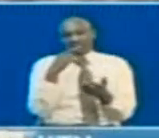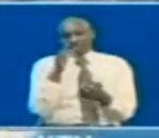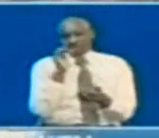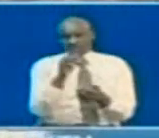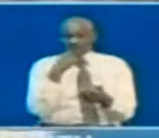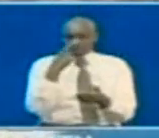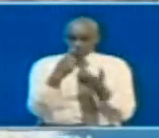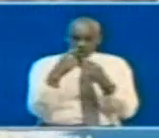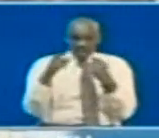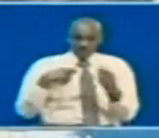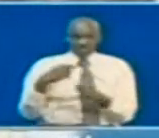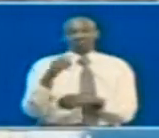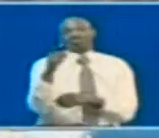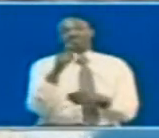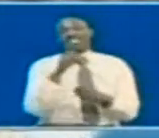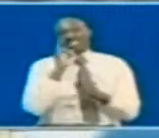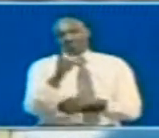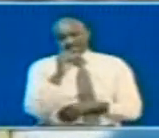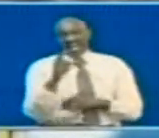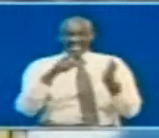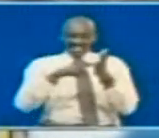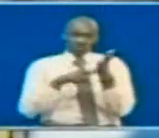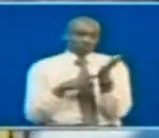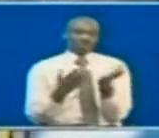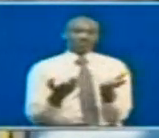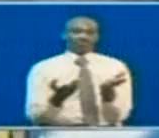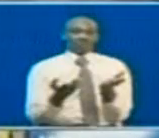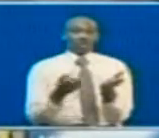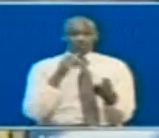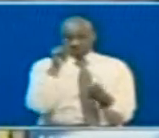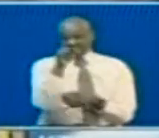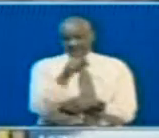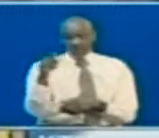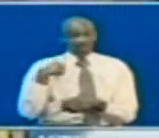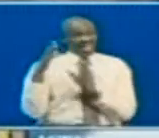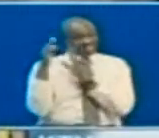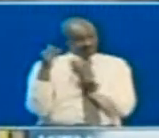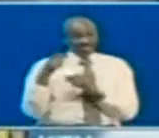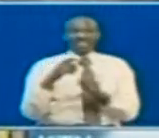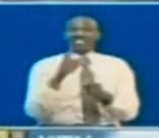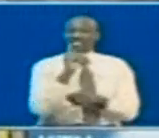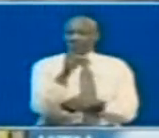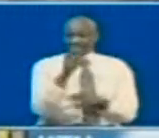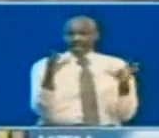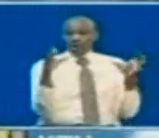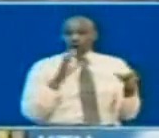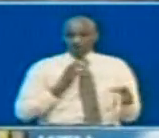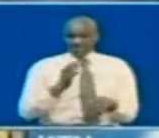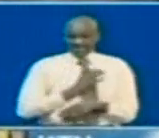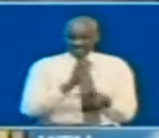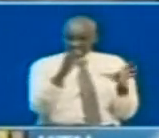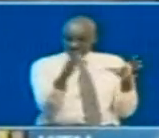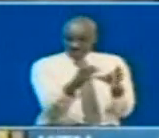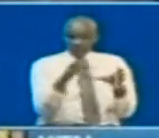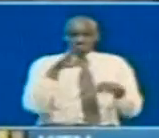touch on serious disciplinary issues. We therefore expect the disciplinary committee to